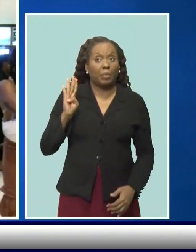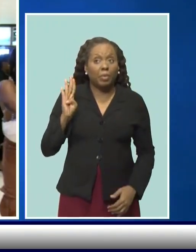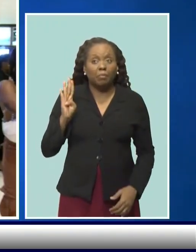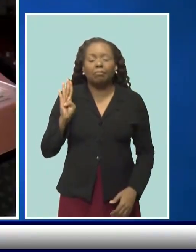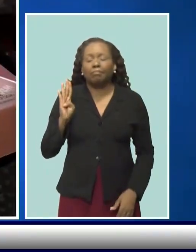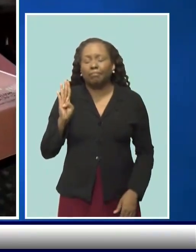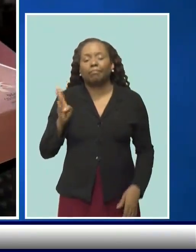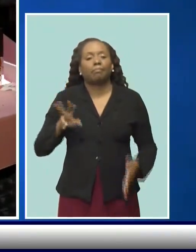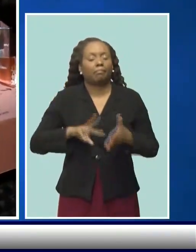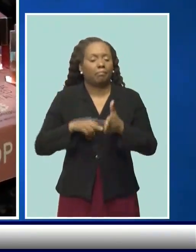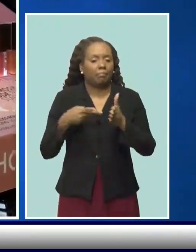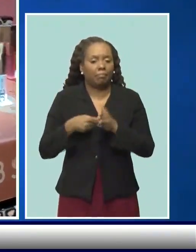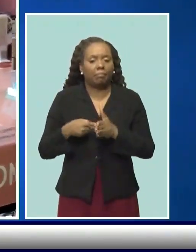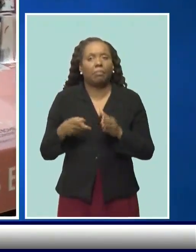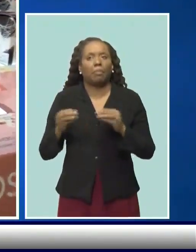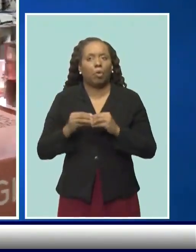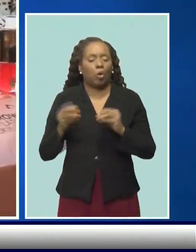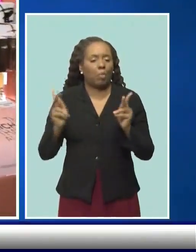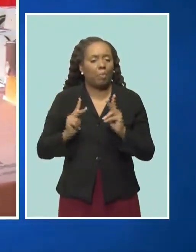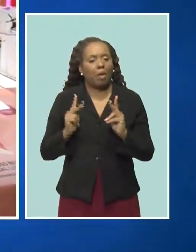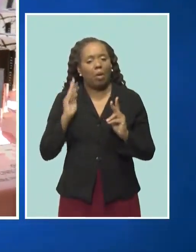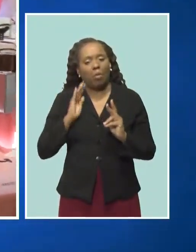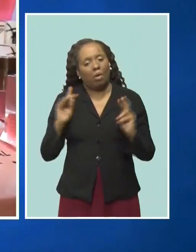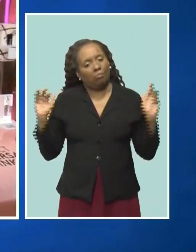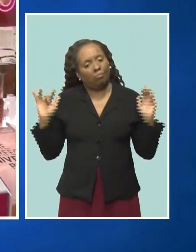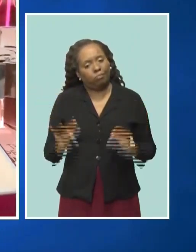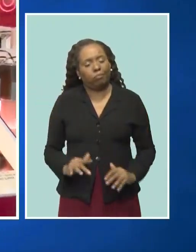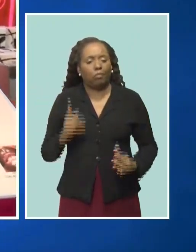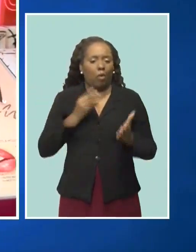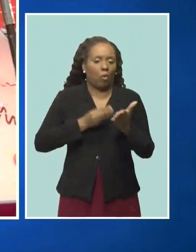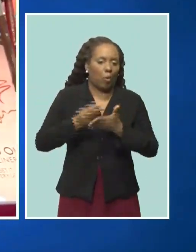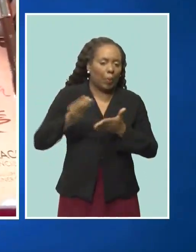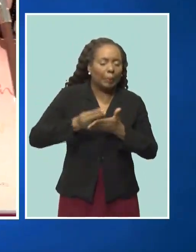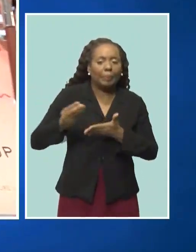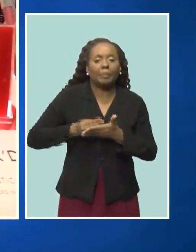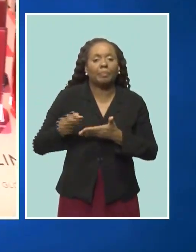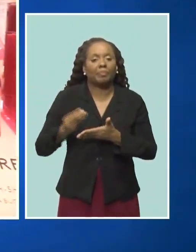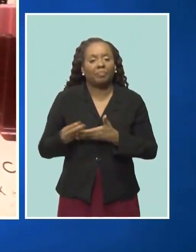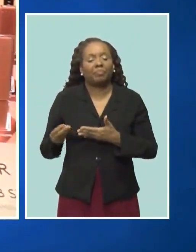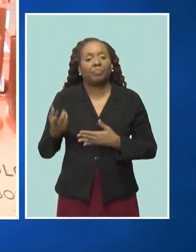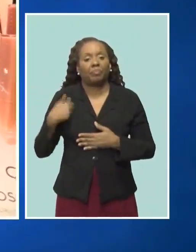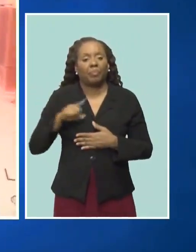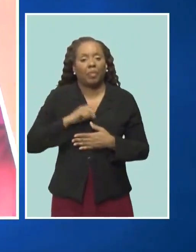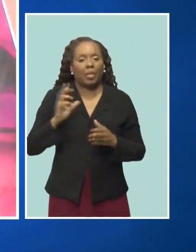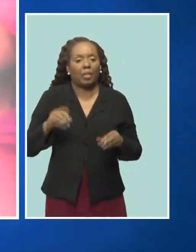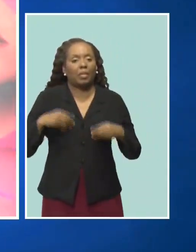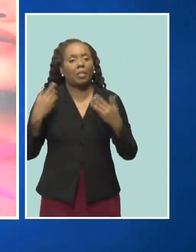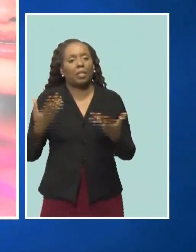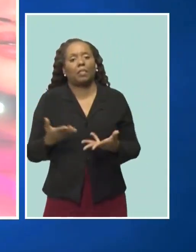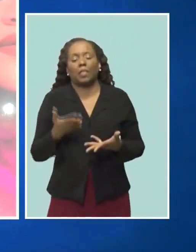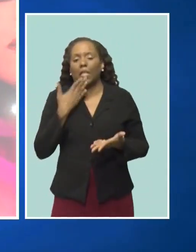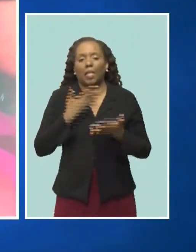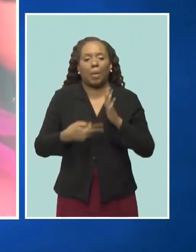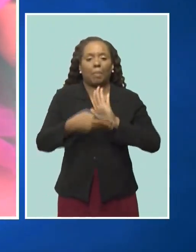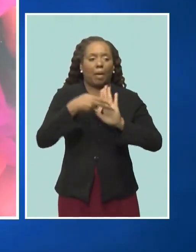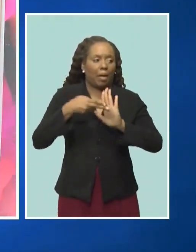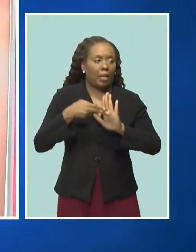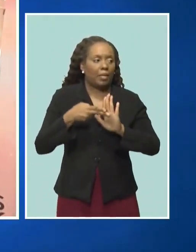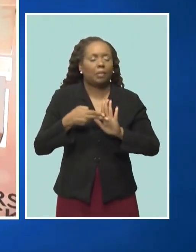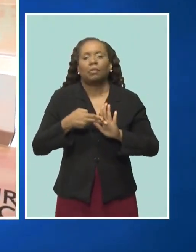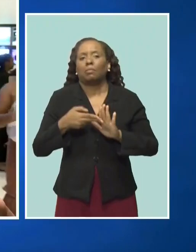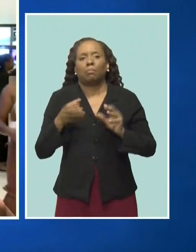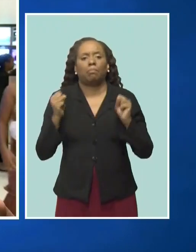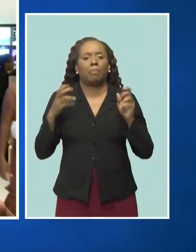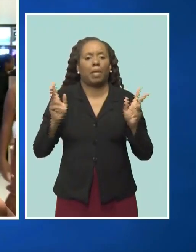in additional and fresh customers coming to the counters, because we're offering a brand that's diverse. And